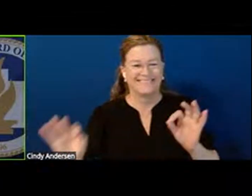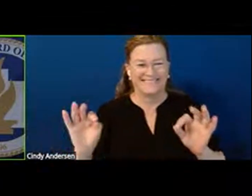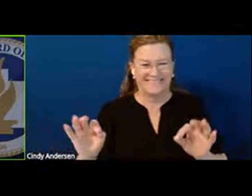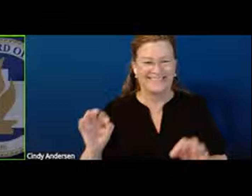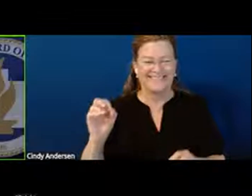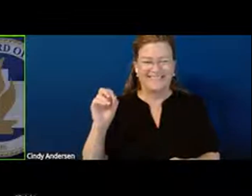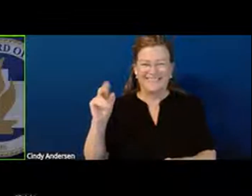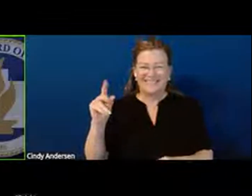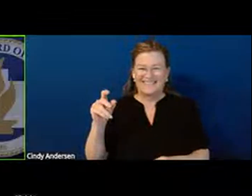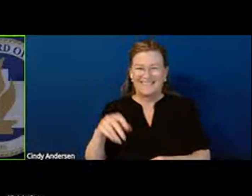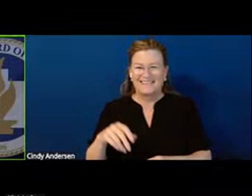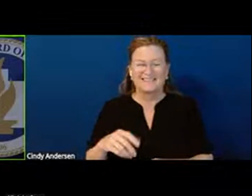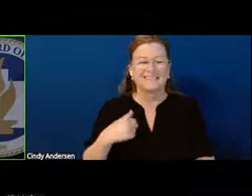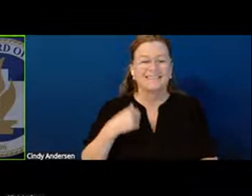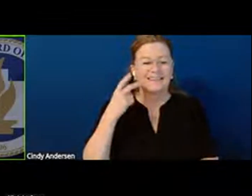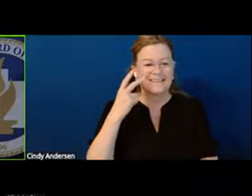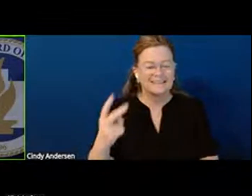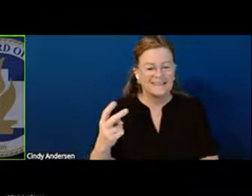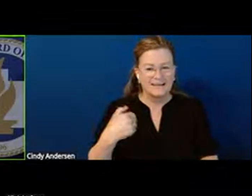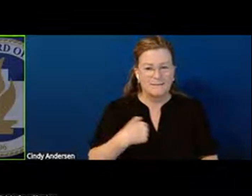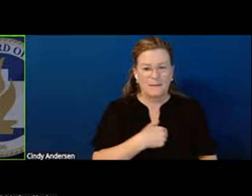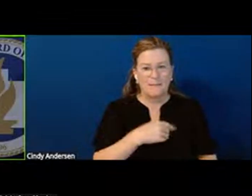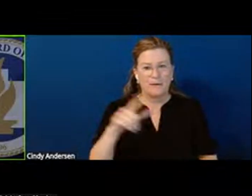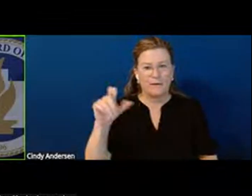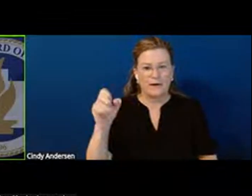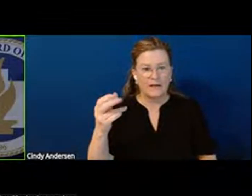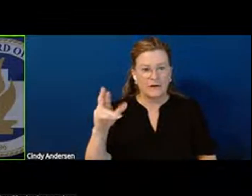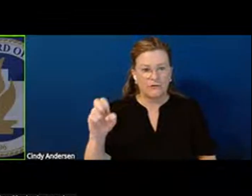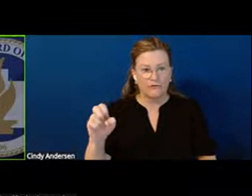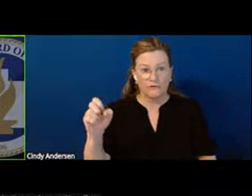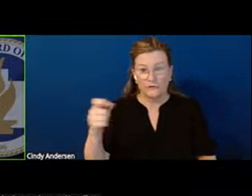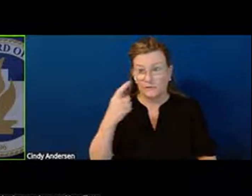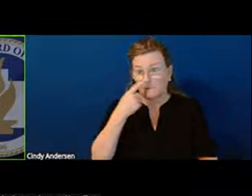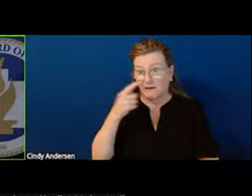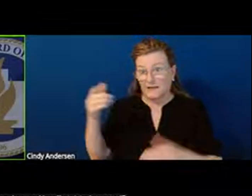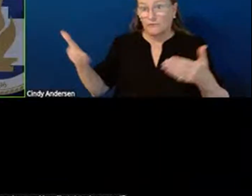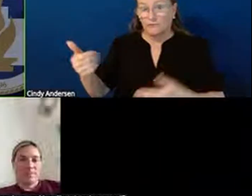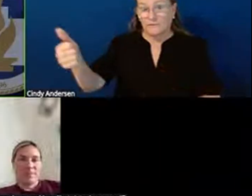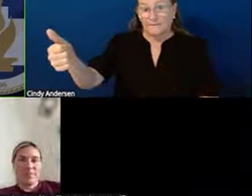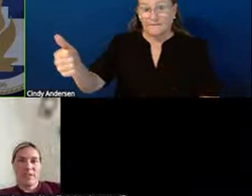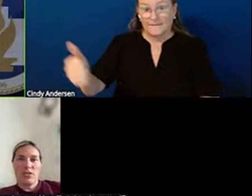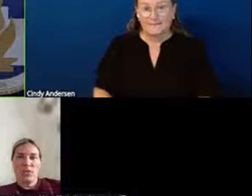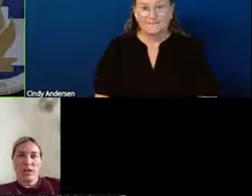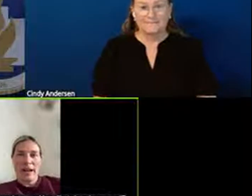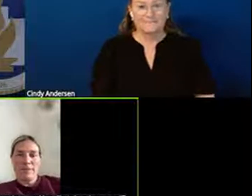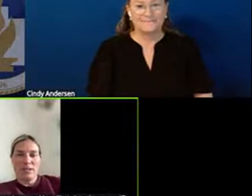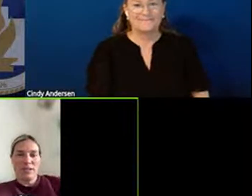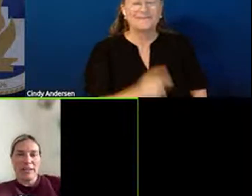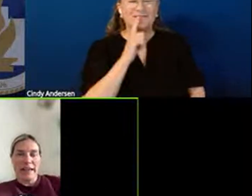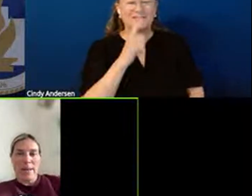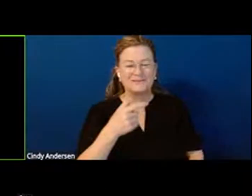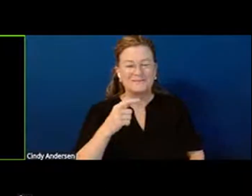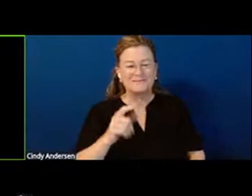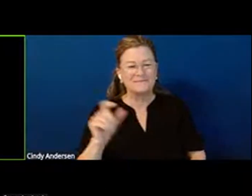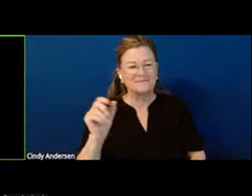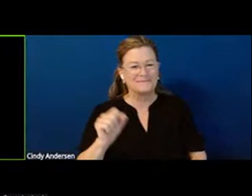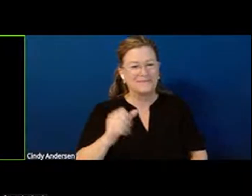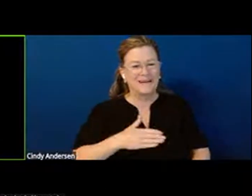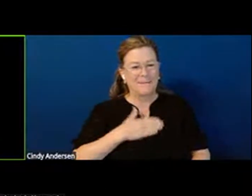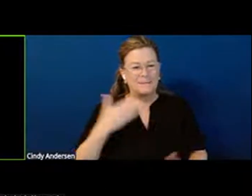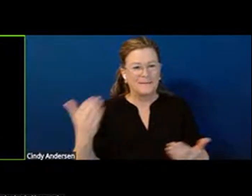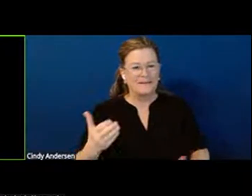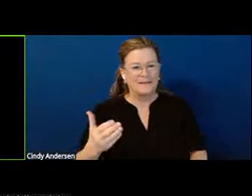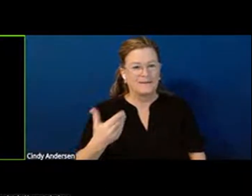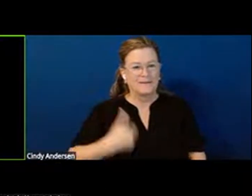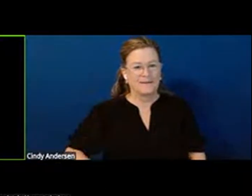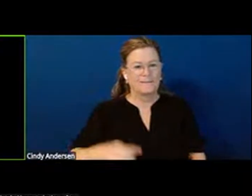All right, I see member Longacre here. Would you like to introduce yourself? Sure, absolutely. Happy to be here.